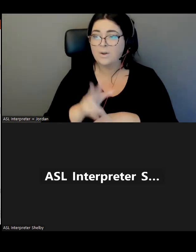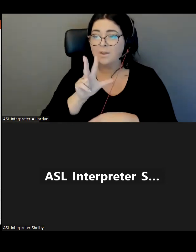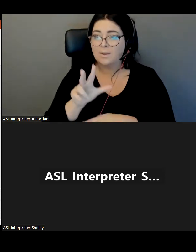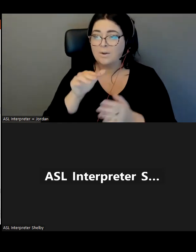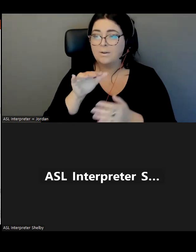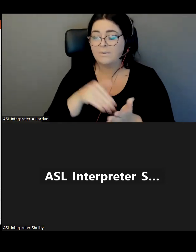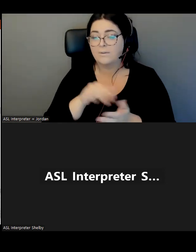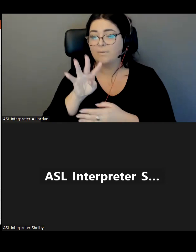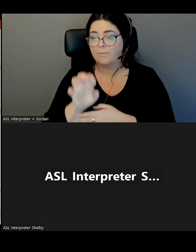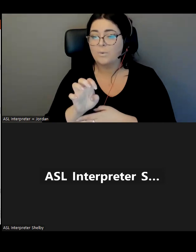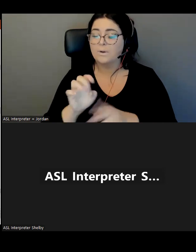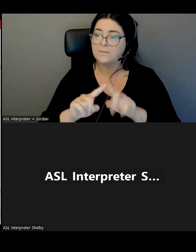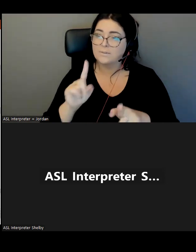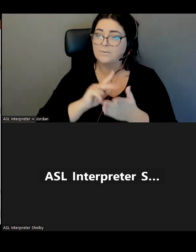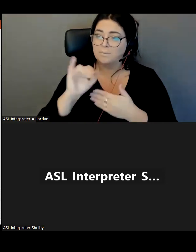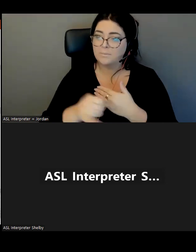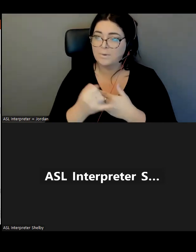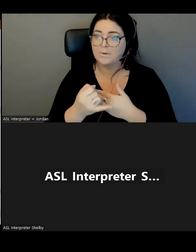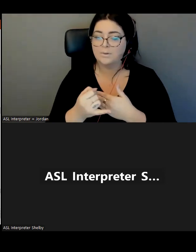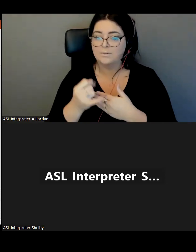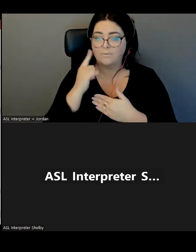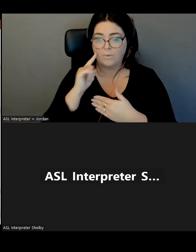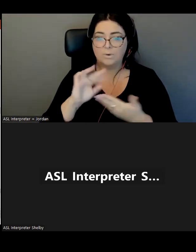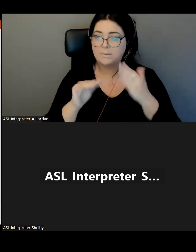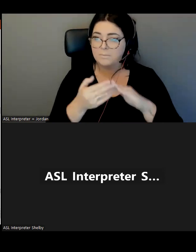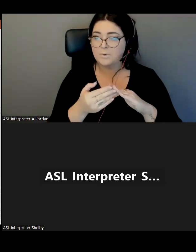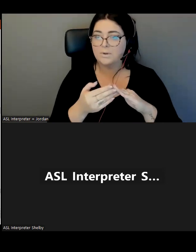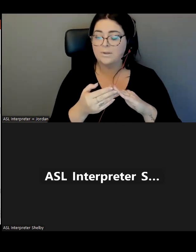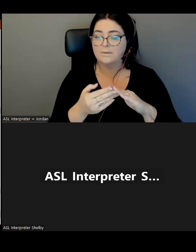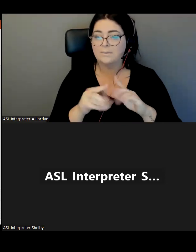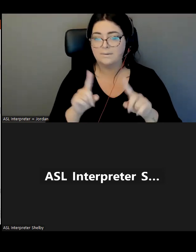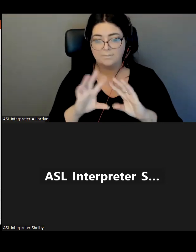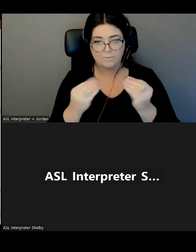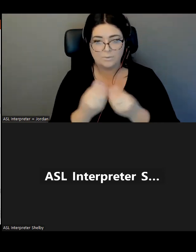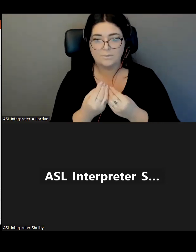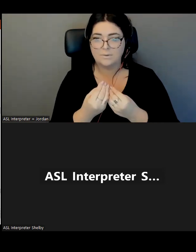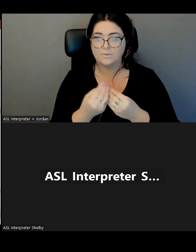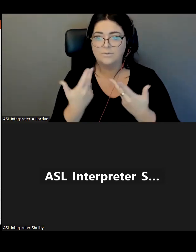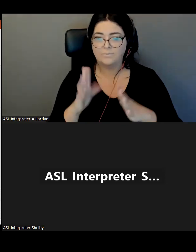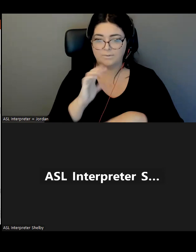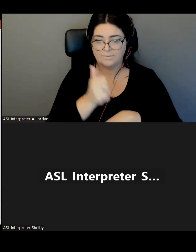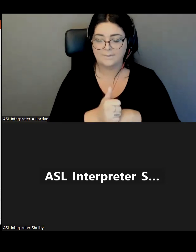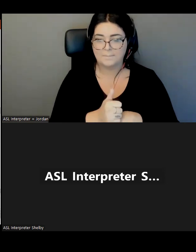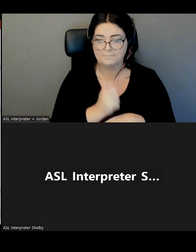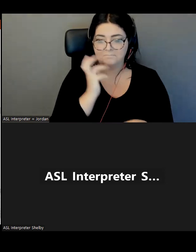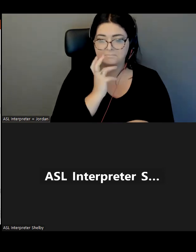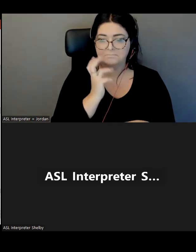community projects that community groups and organizations have created.